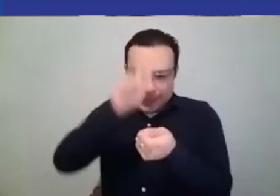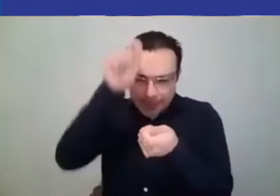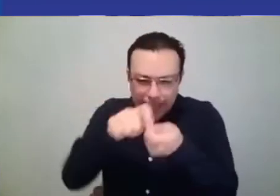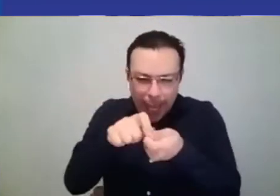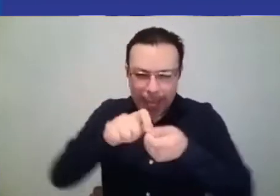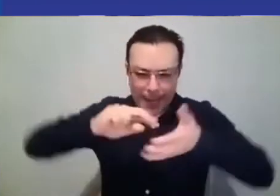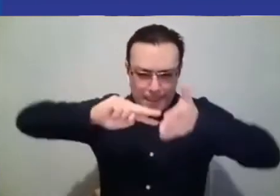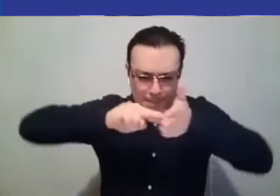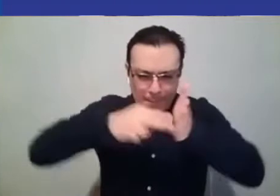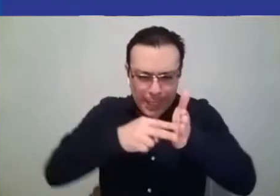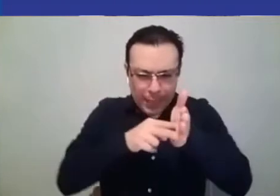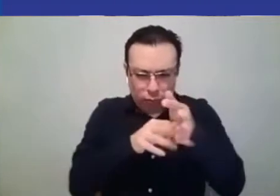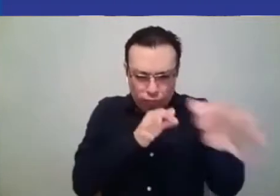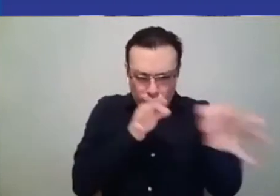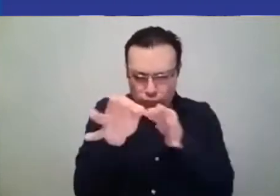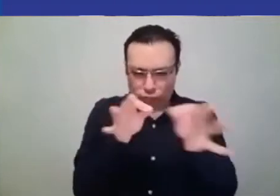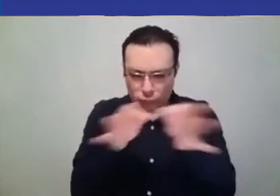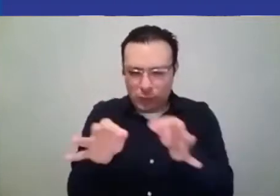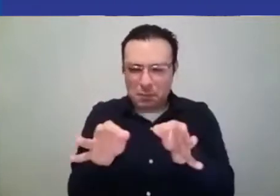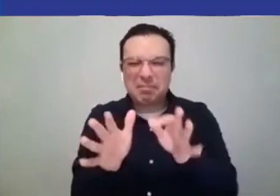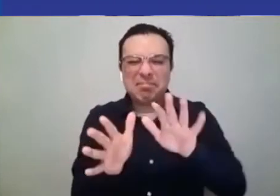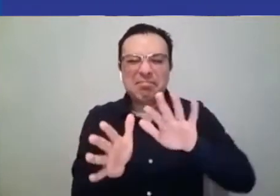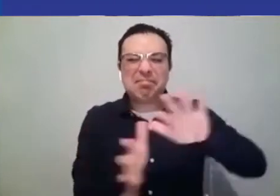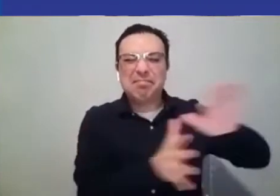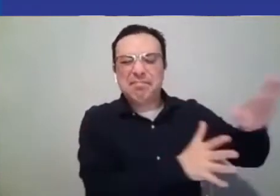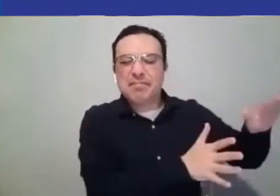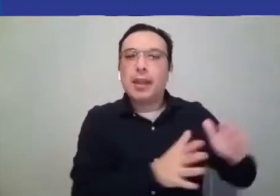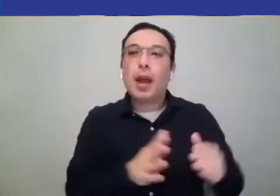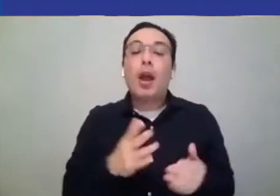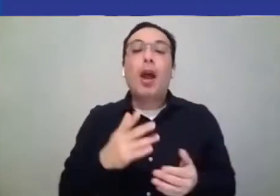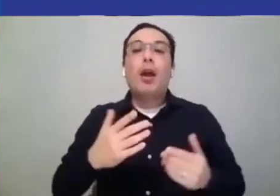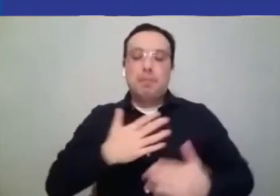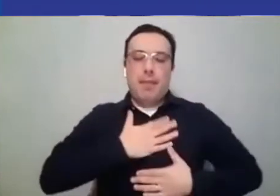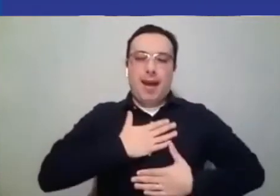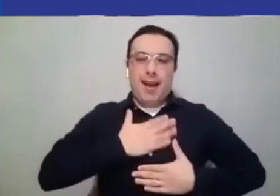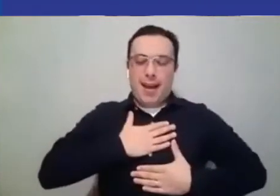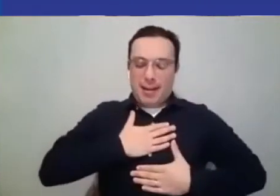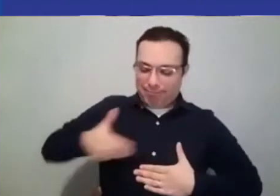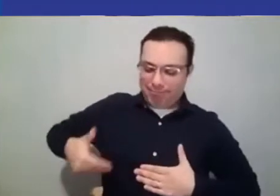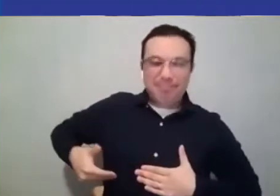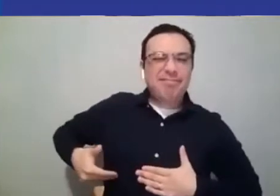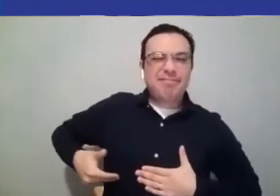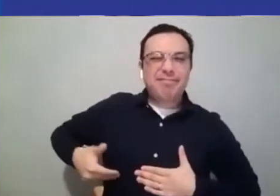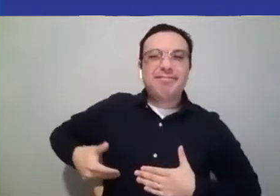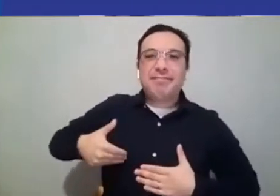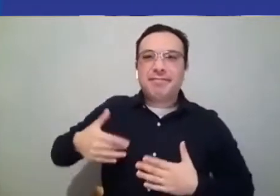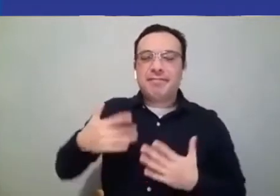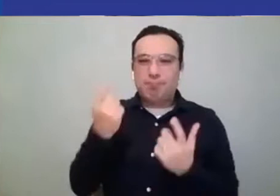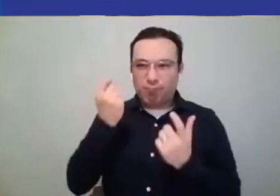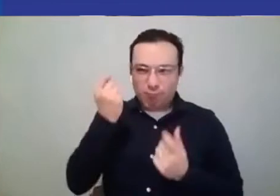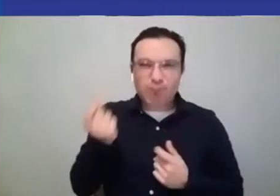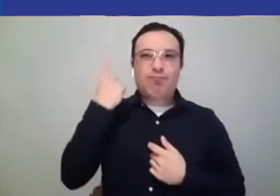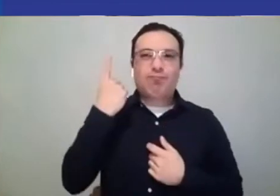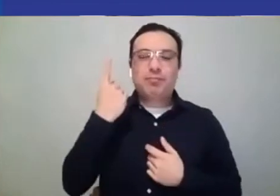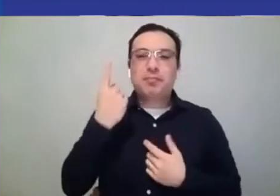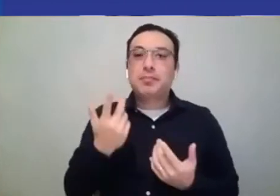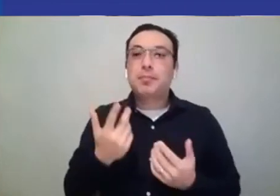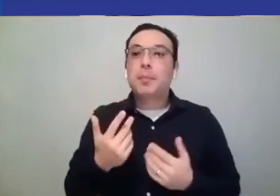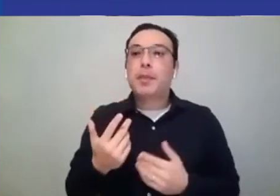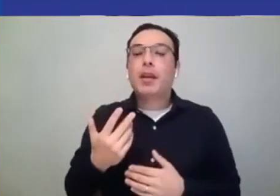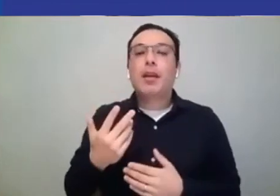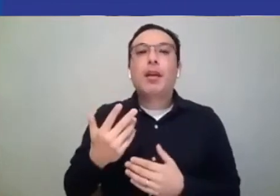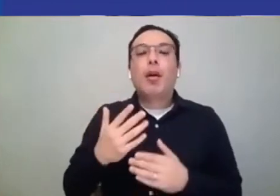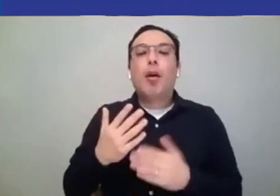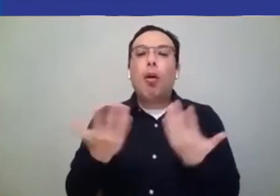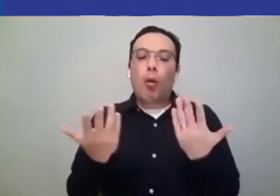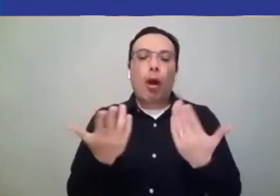just and say what my understanding is. And there are certain characteristics when we're looking